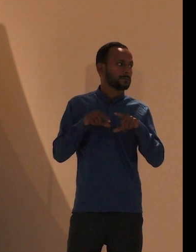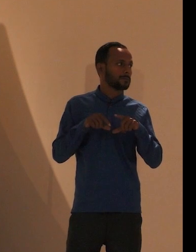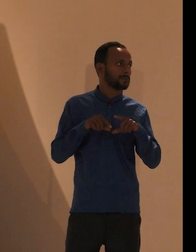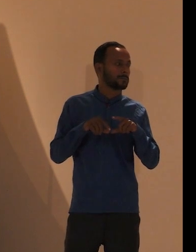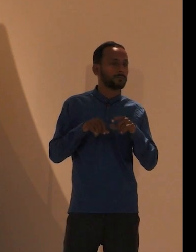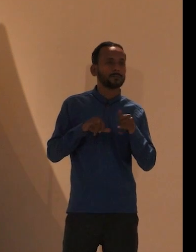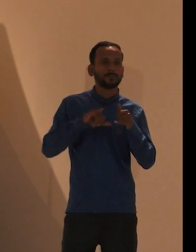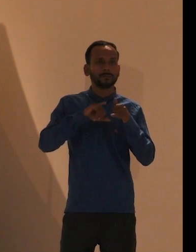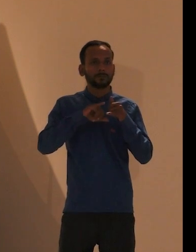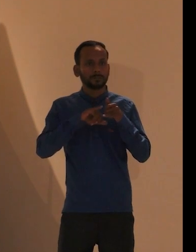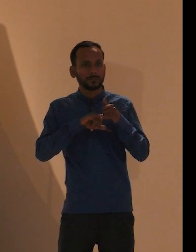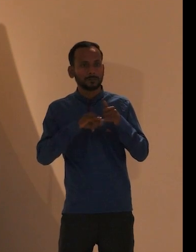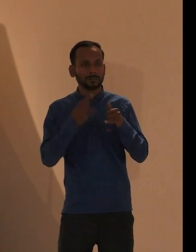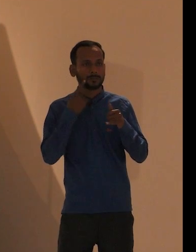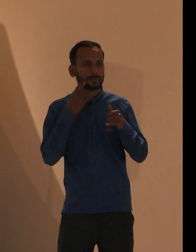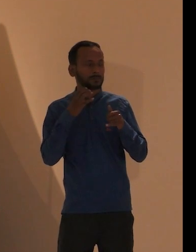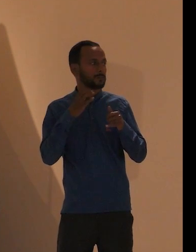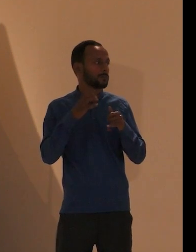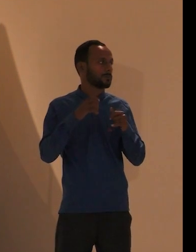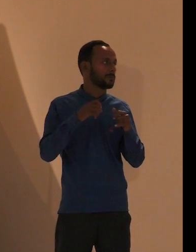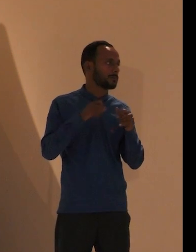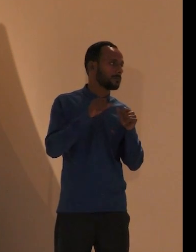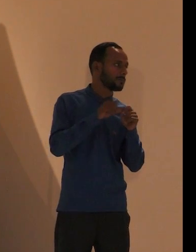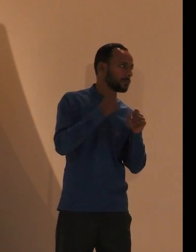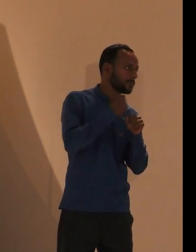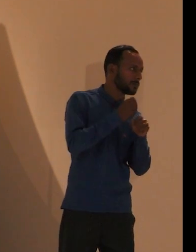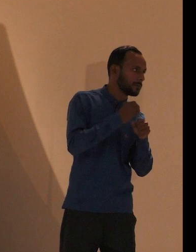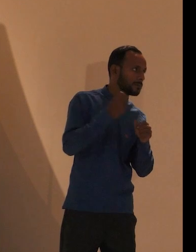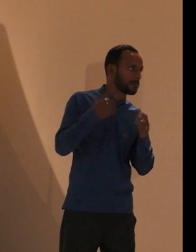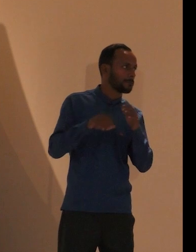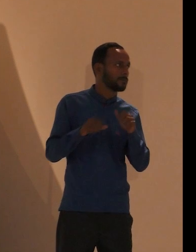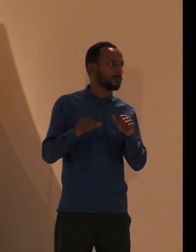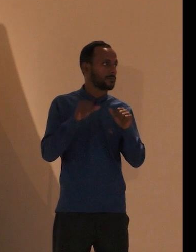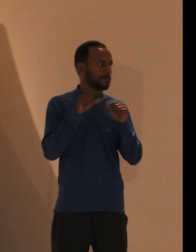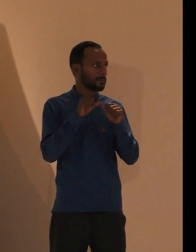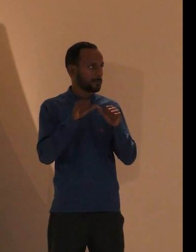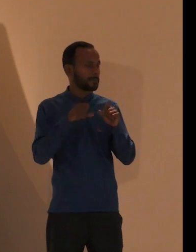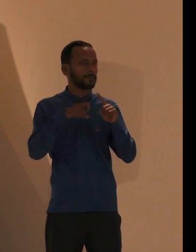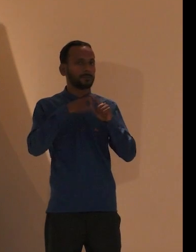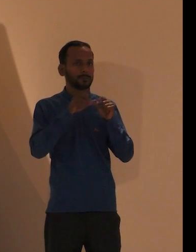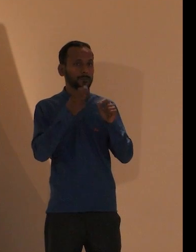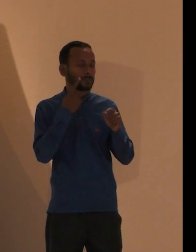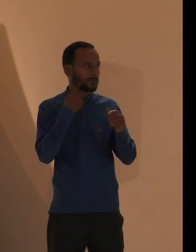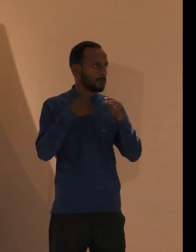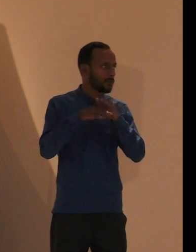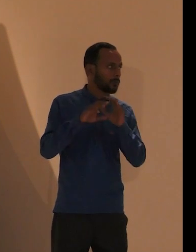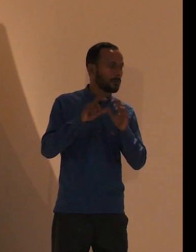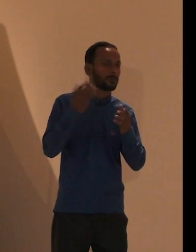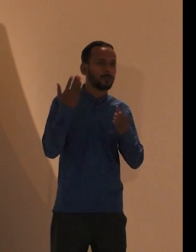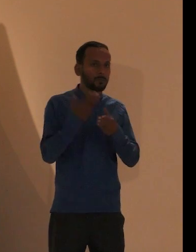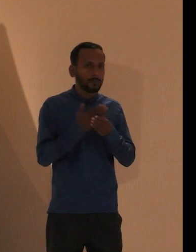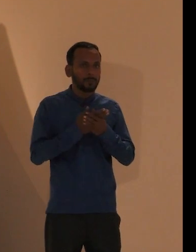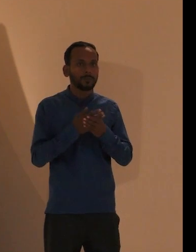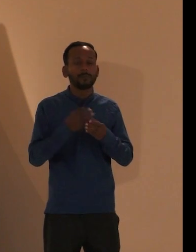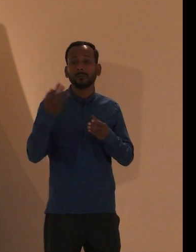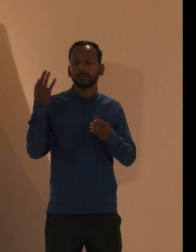Chicago for building an archive on the documents and ephemera of Adhunik